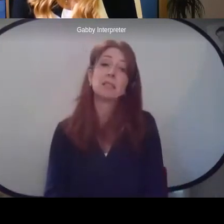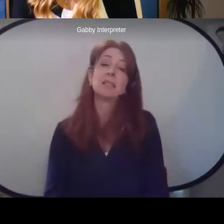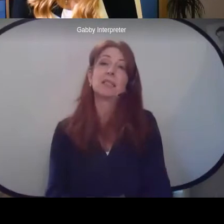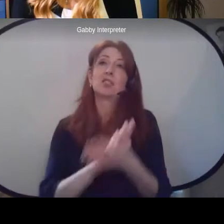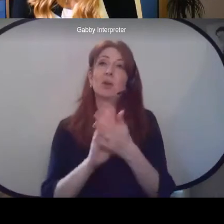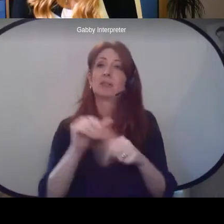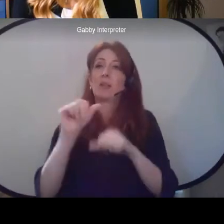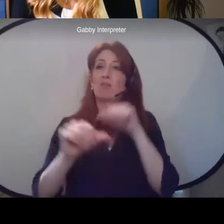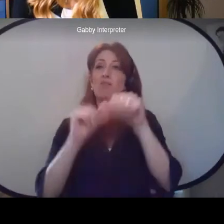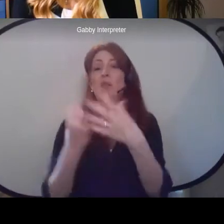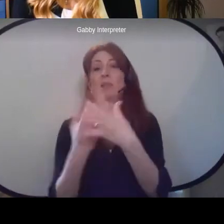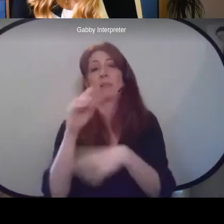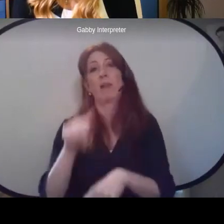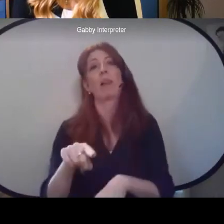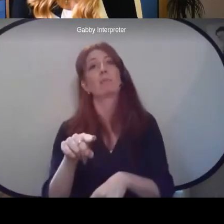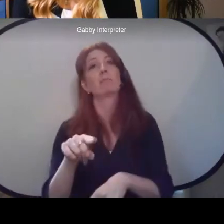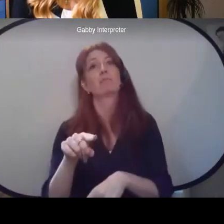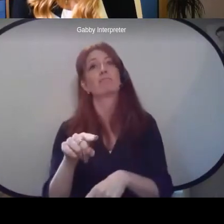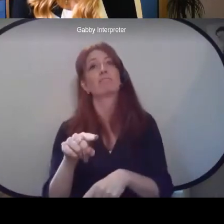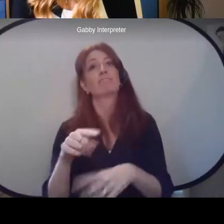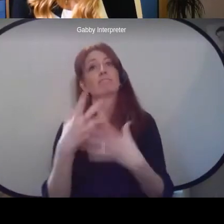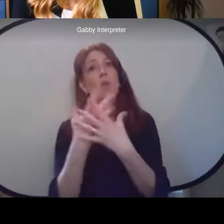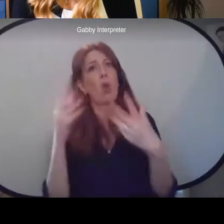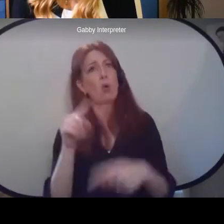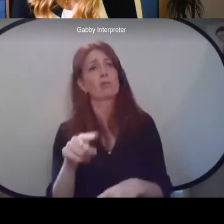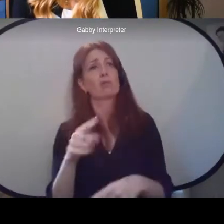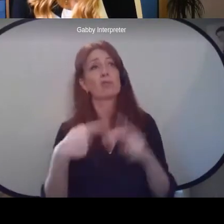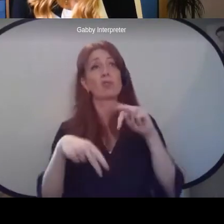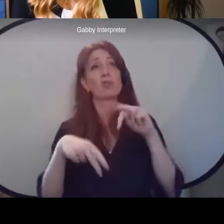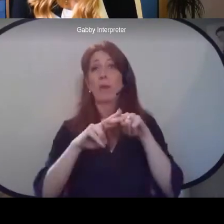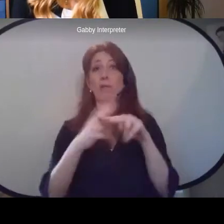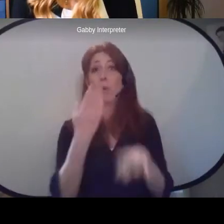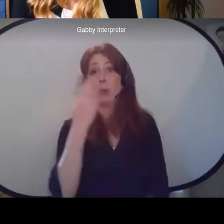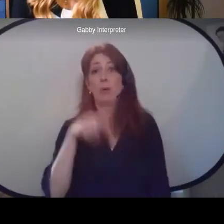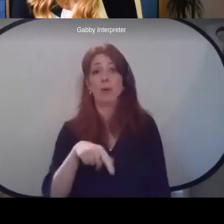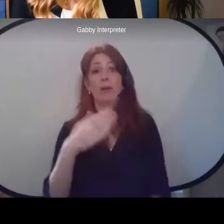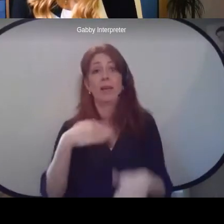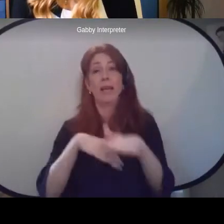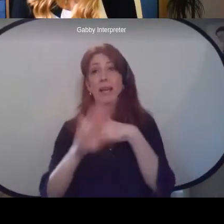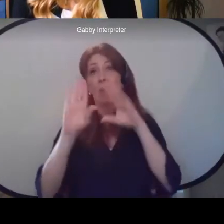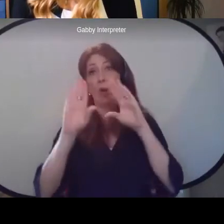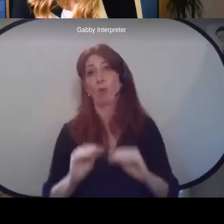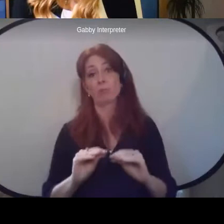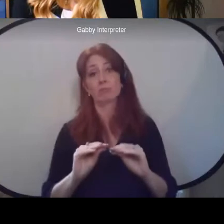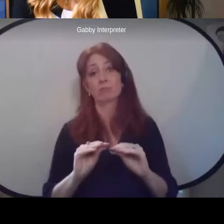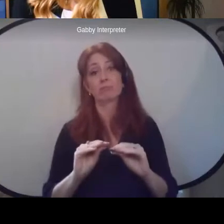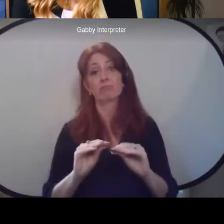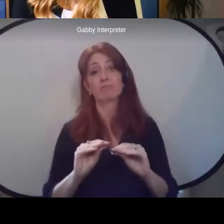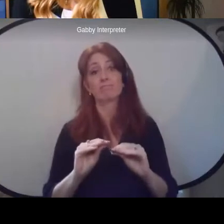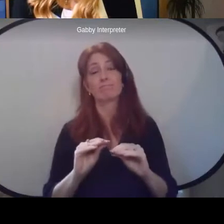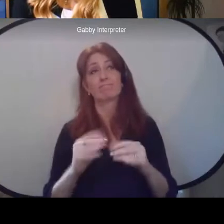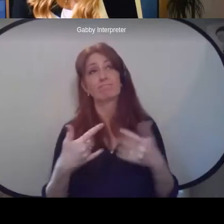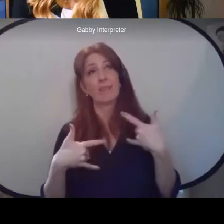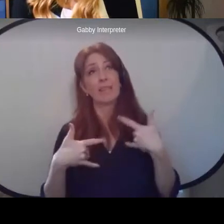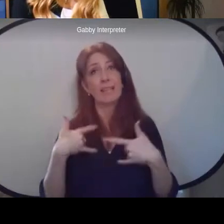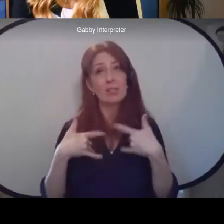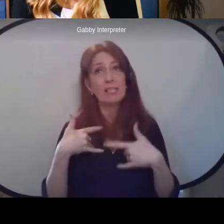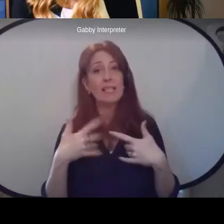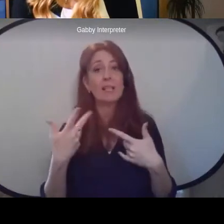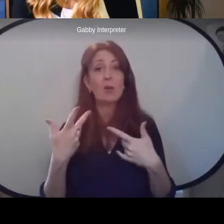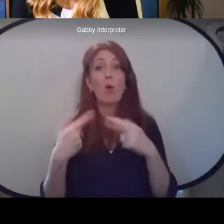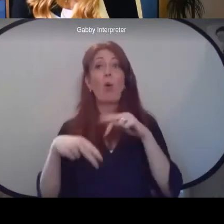has developed so much. So actually, you know, had we not had it during lockdown, it would be interesting, you know, if we were,